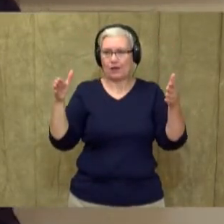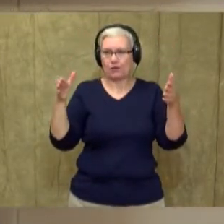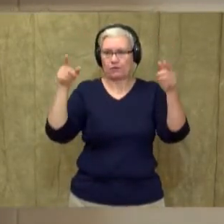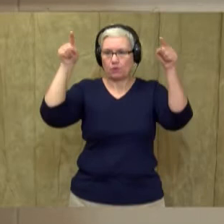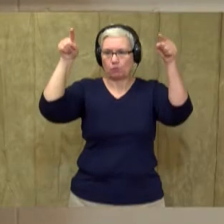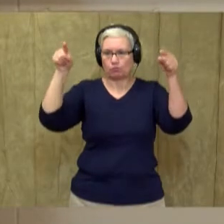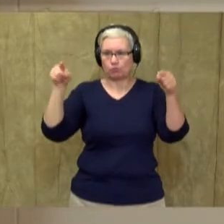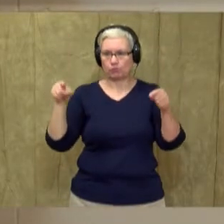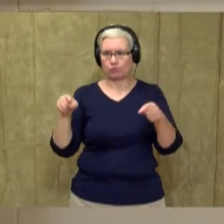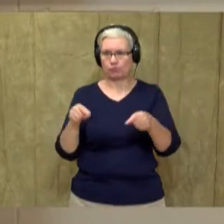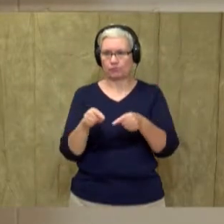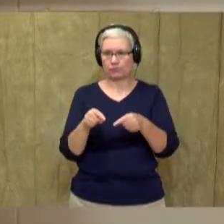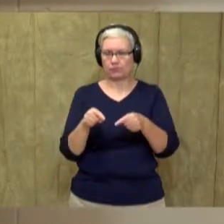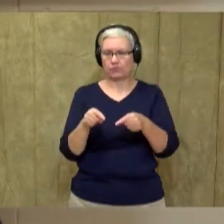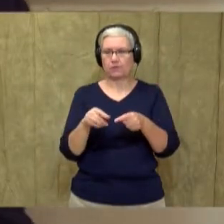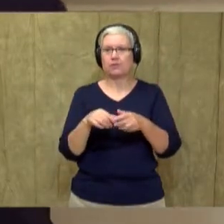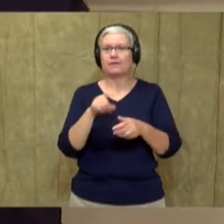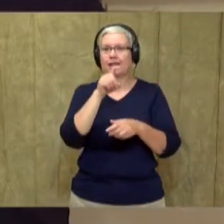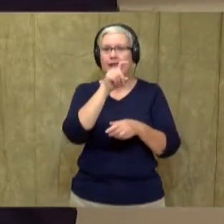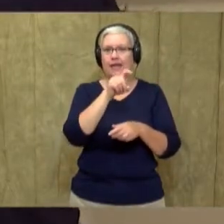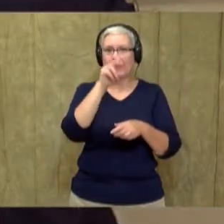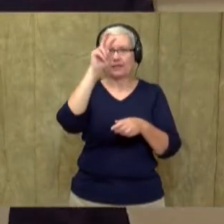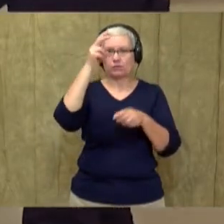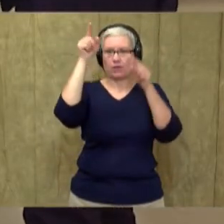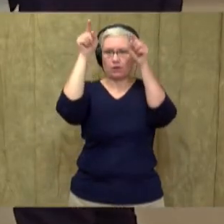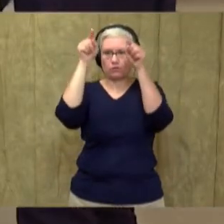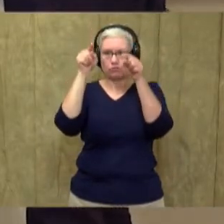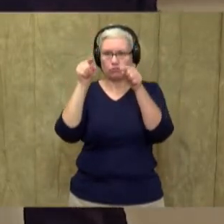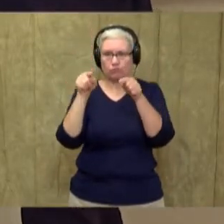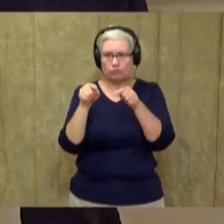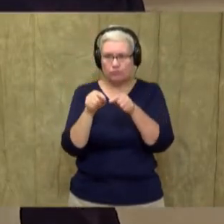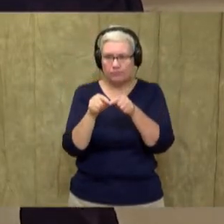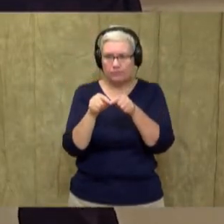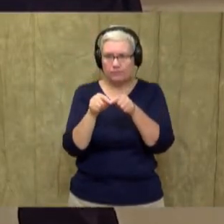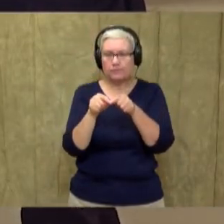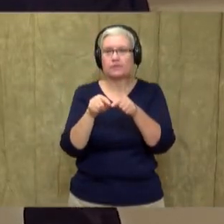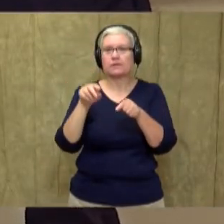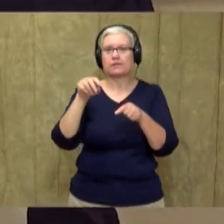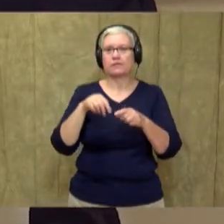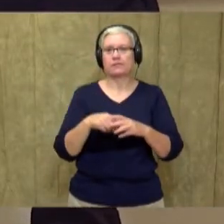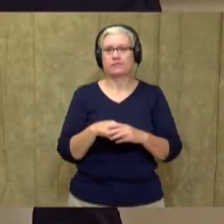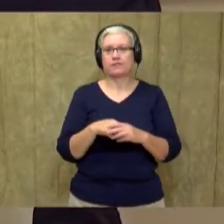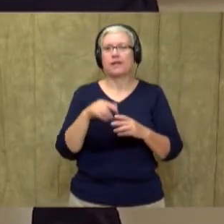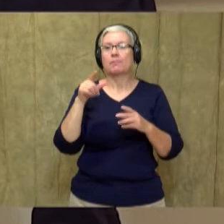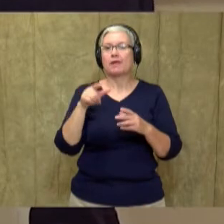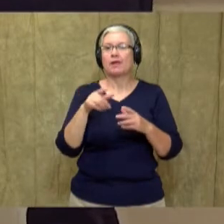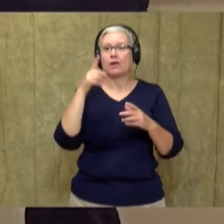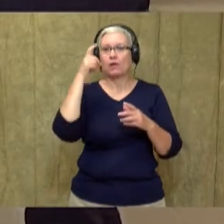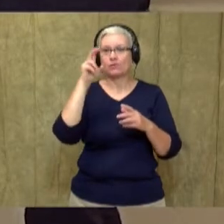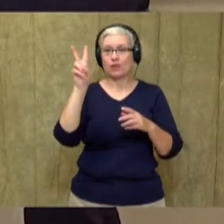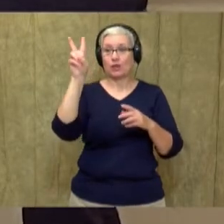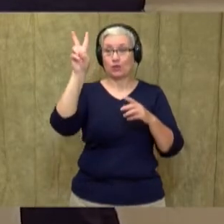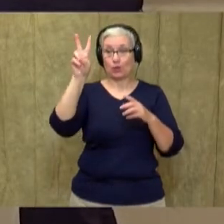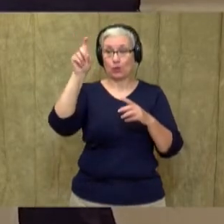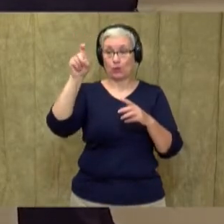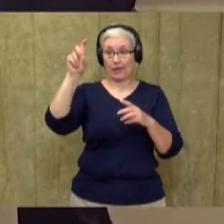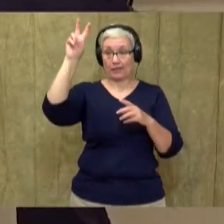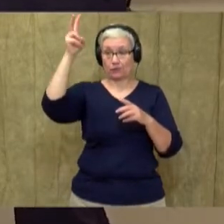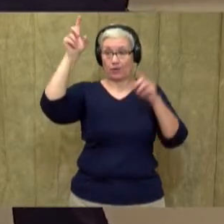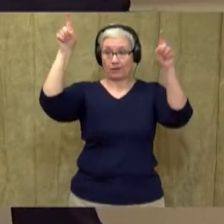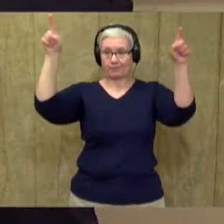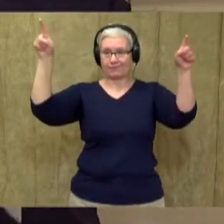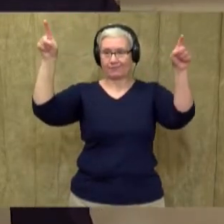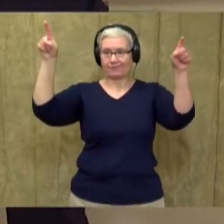function seems to be a lot more narrow than the x squared function. And that's because these values are a lot larger. So we see it kind of